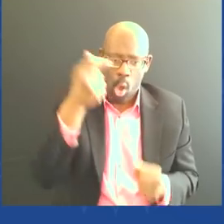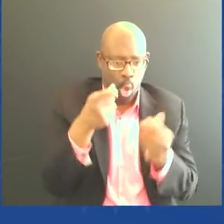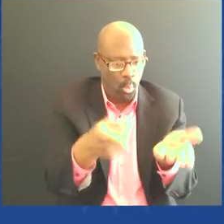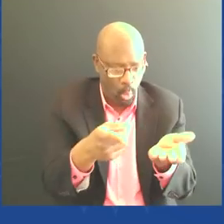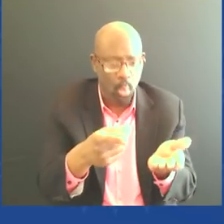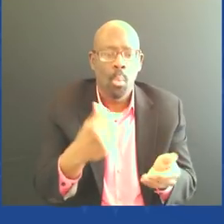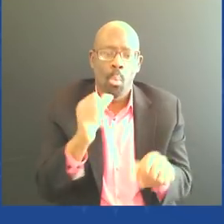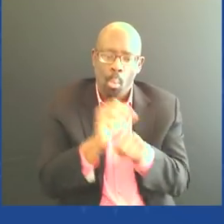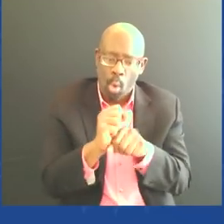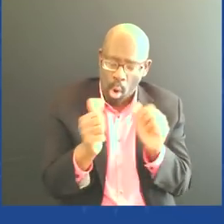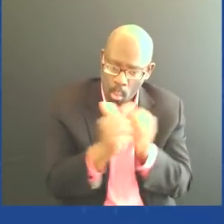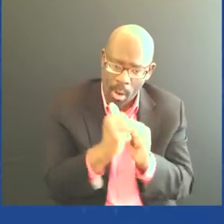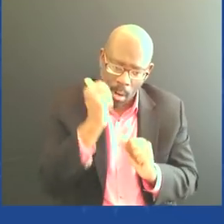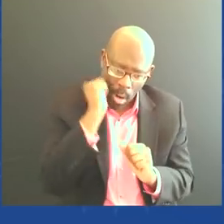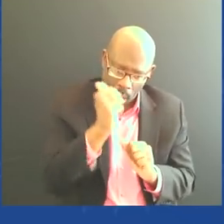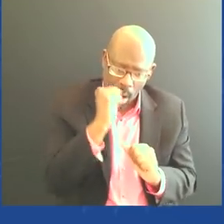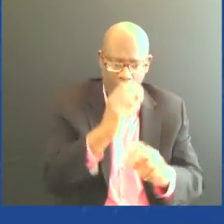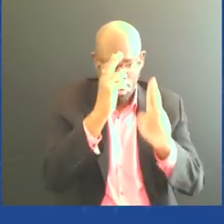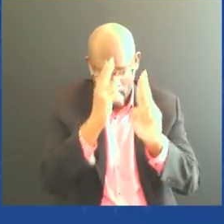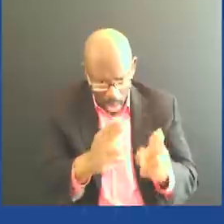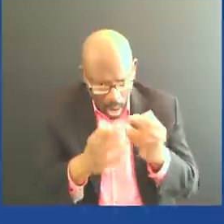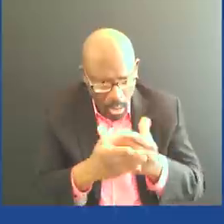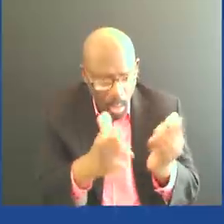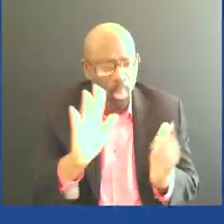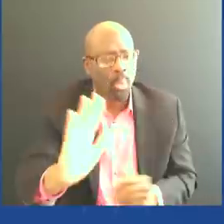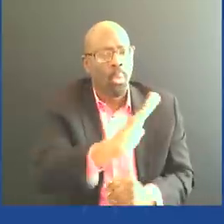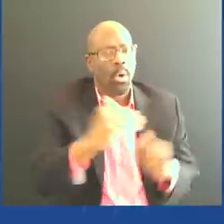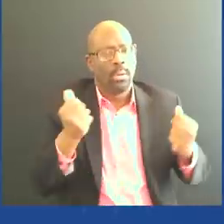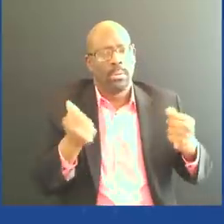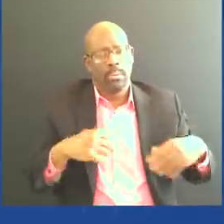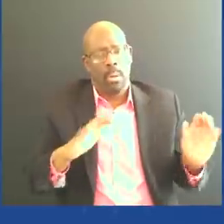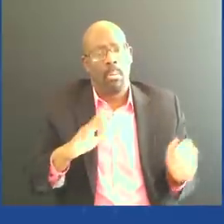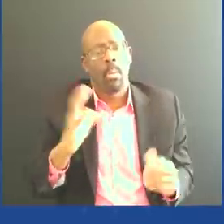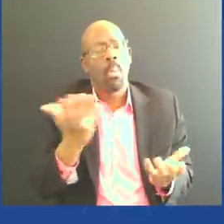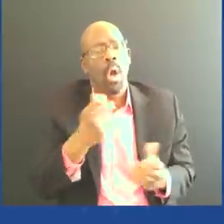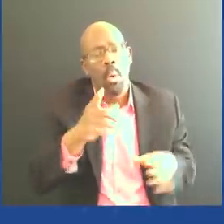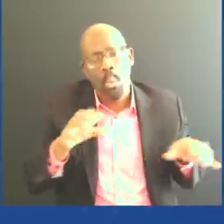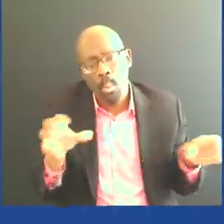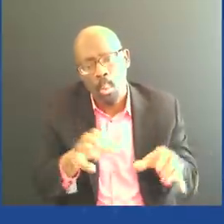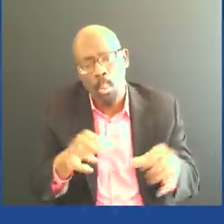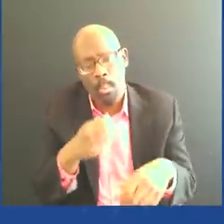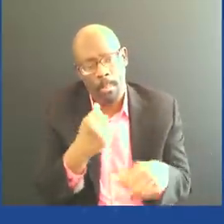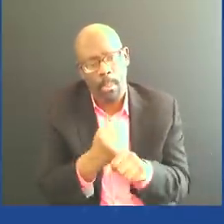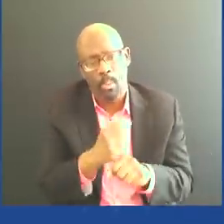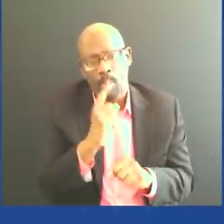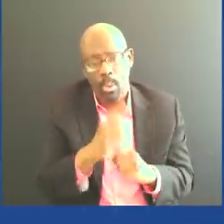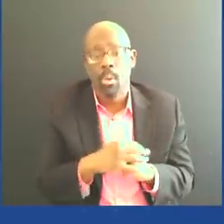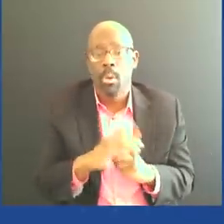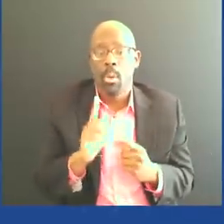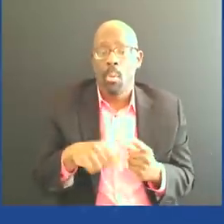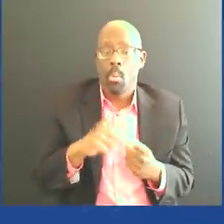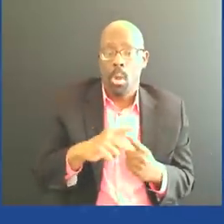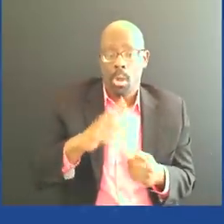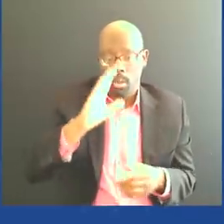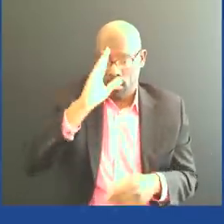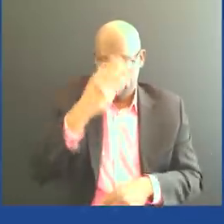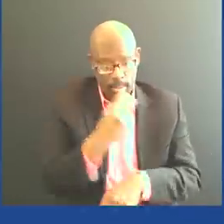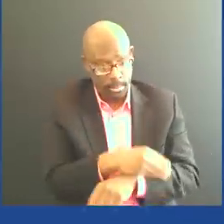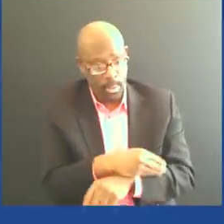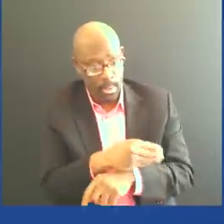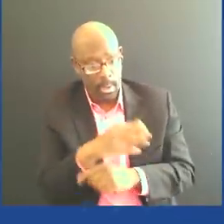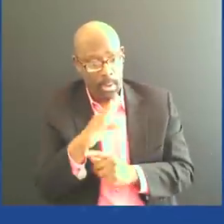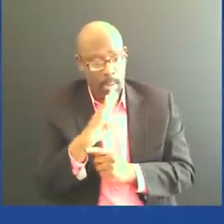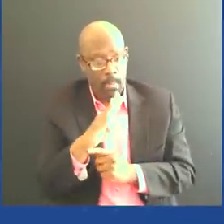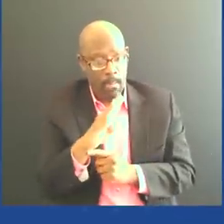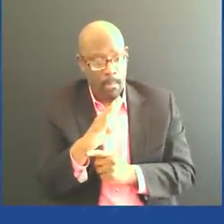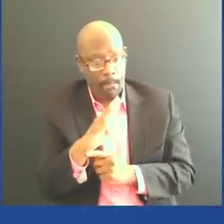sacrifices that all of you make. When our son Bo deployed to Iraq, another military mom shared with